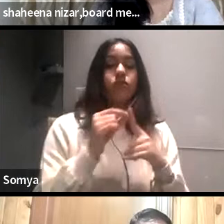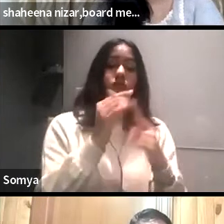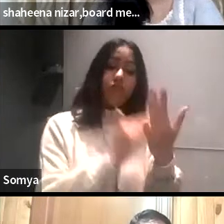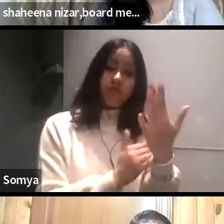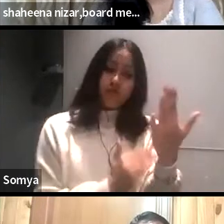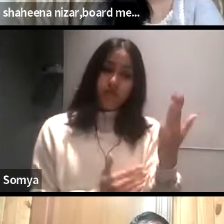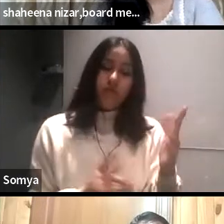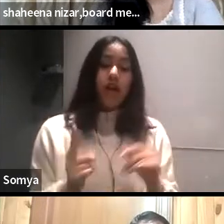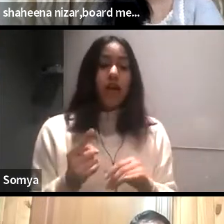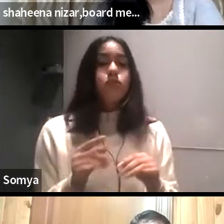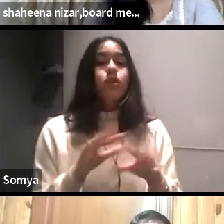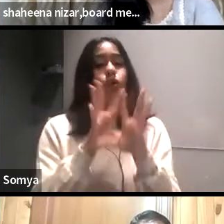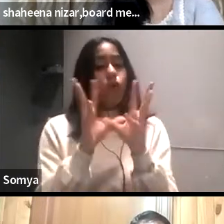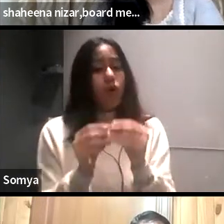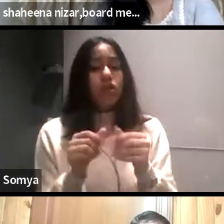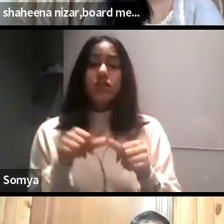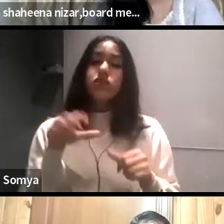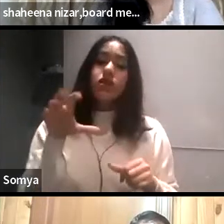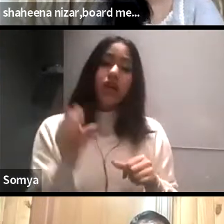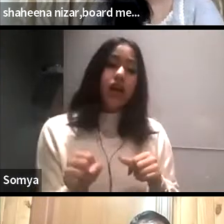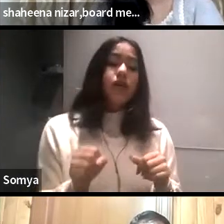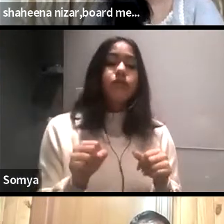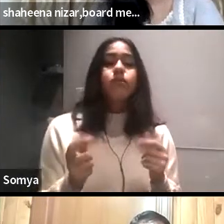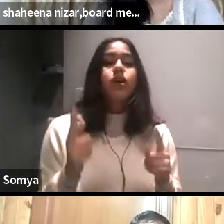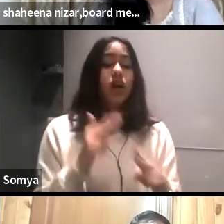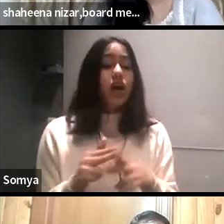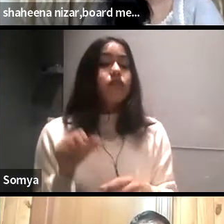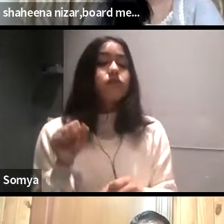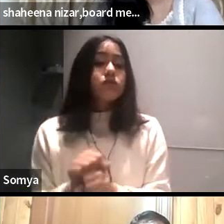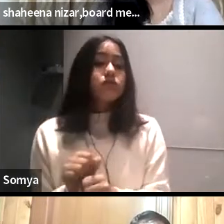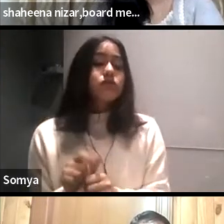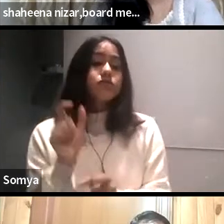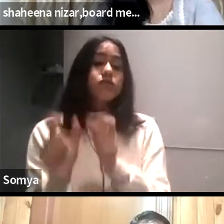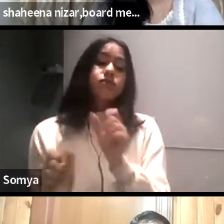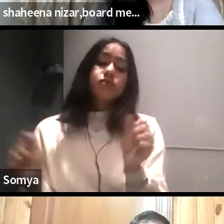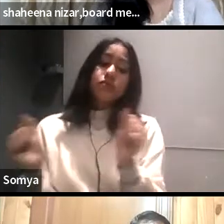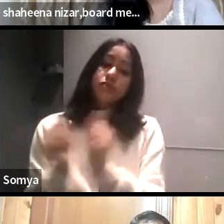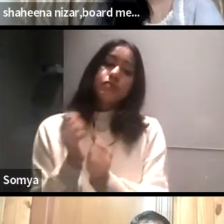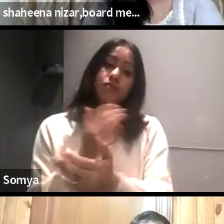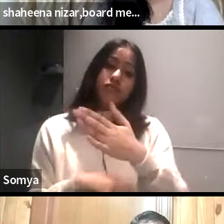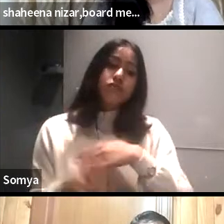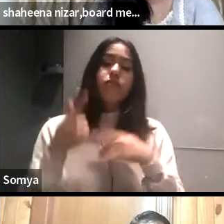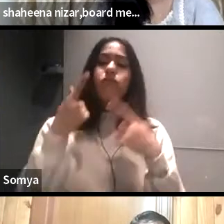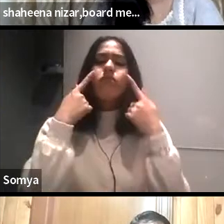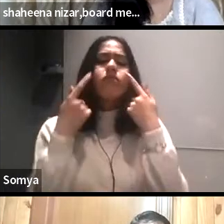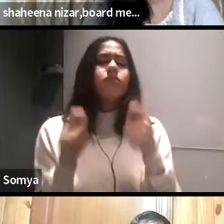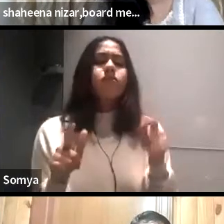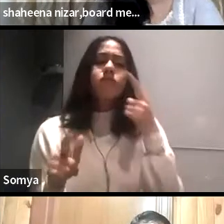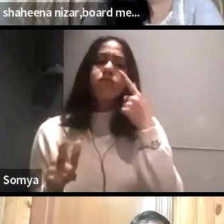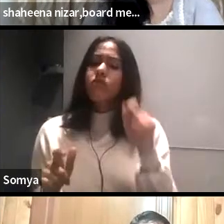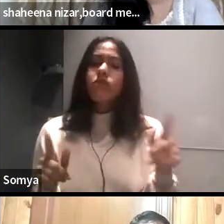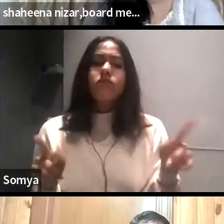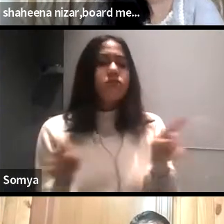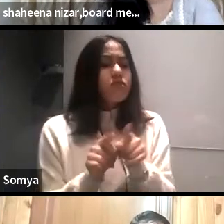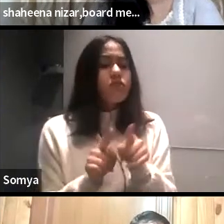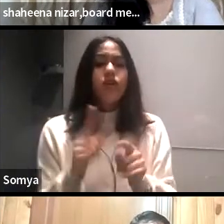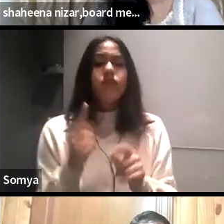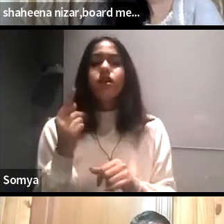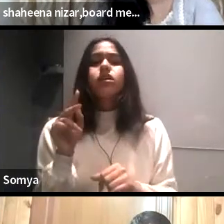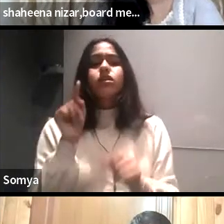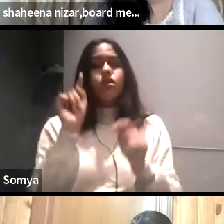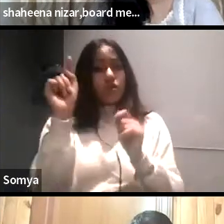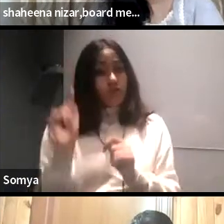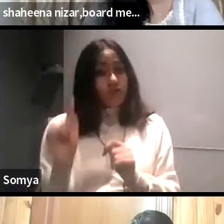need to ensure all the accessibility features when we work with persons with disabilities. So we try to bring in, look at all the